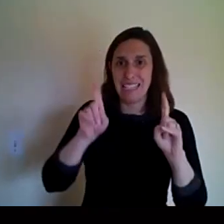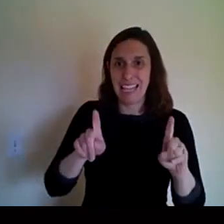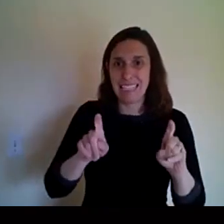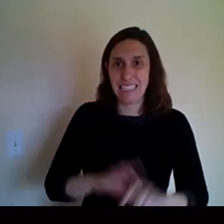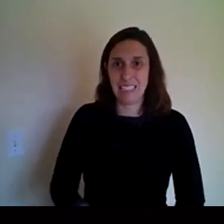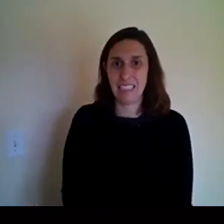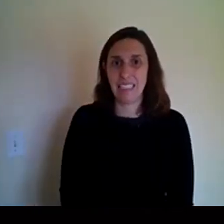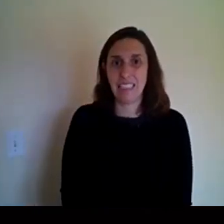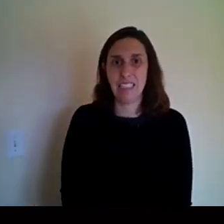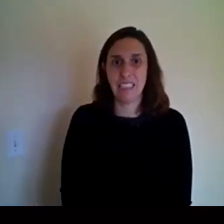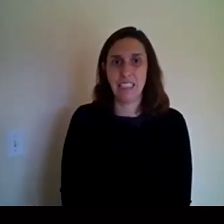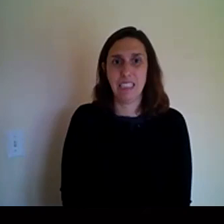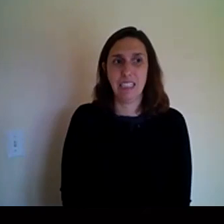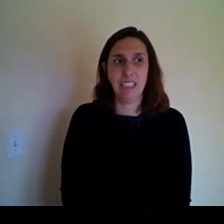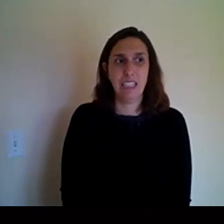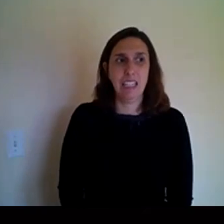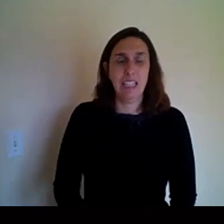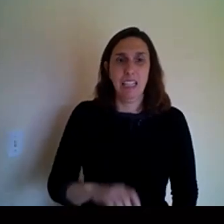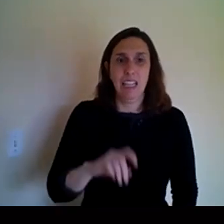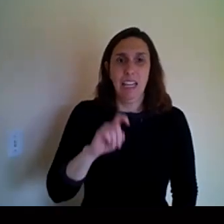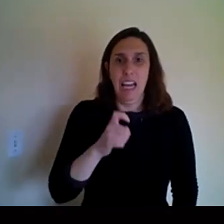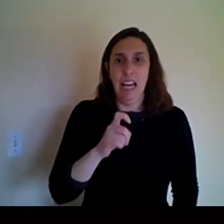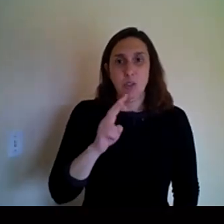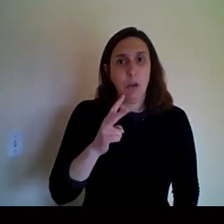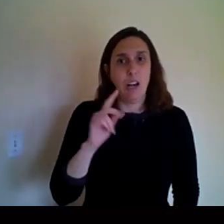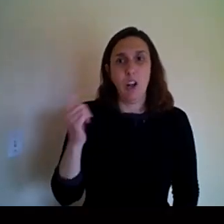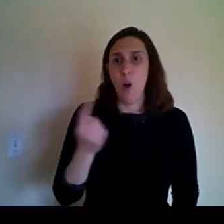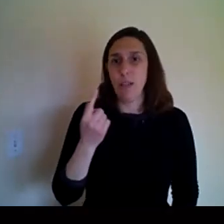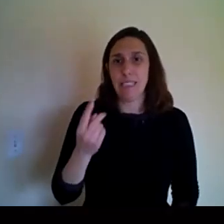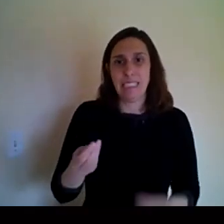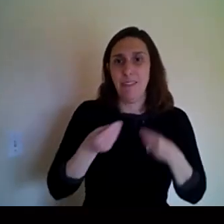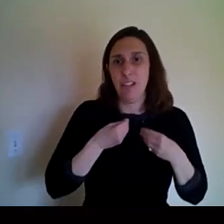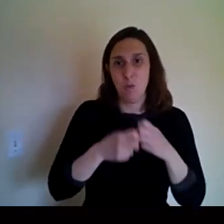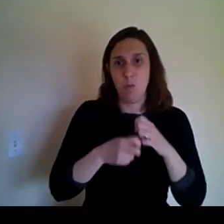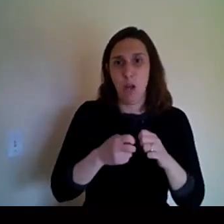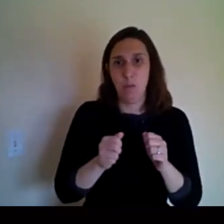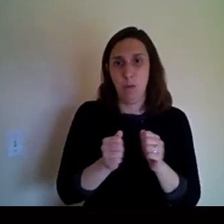And x squared has always given us a problem with that.